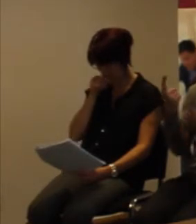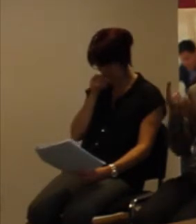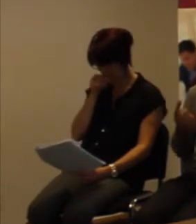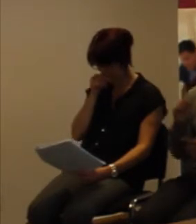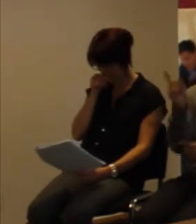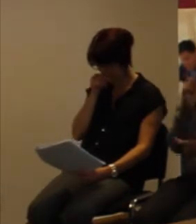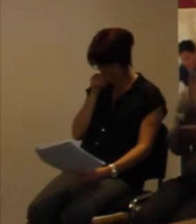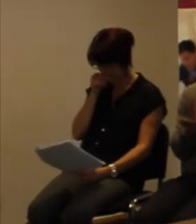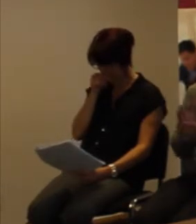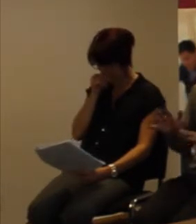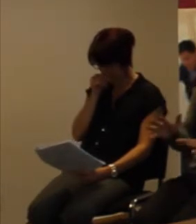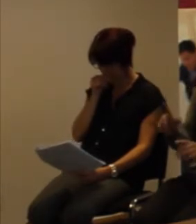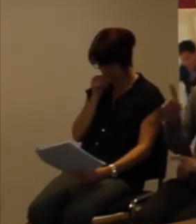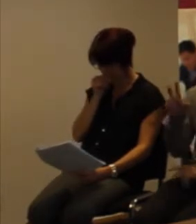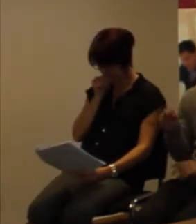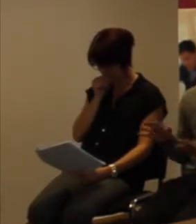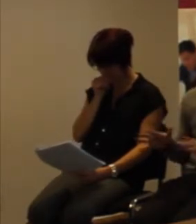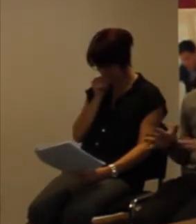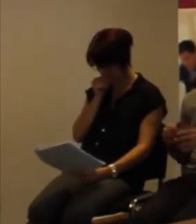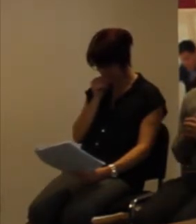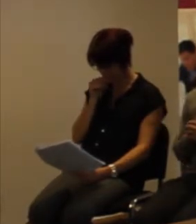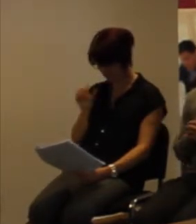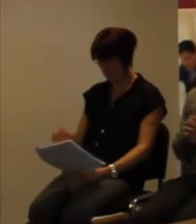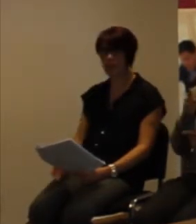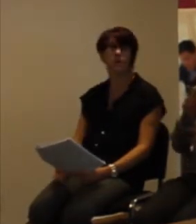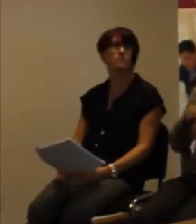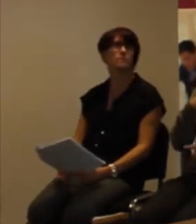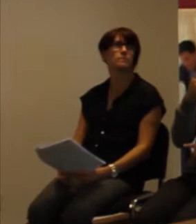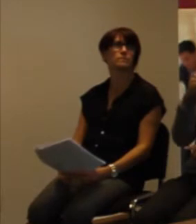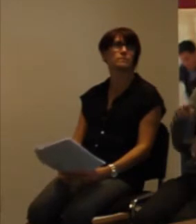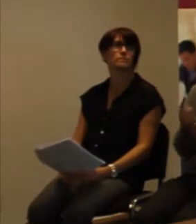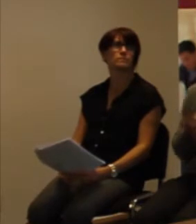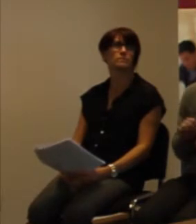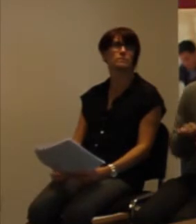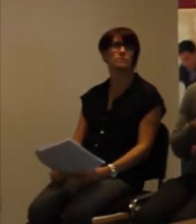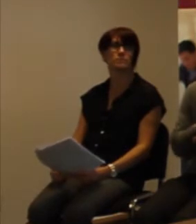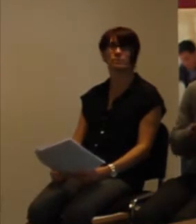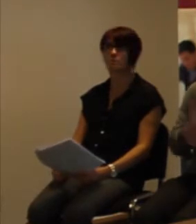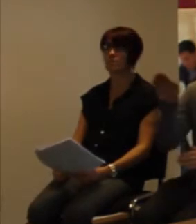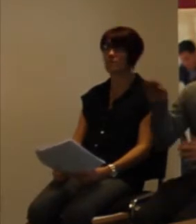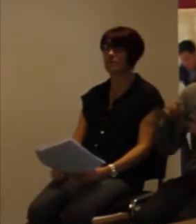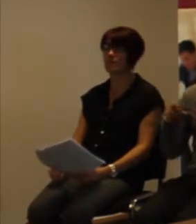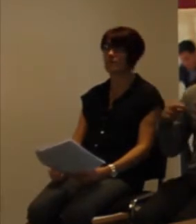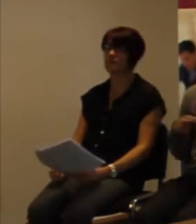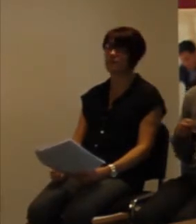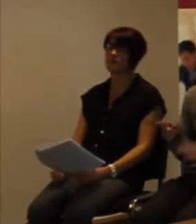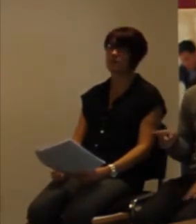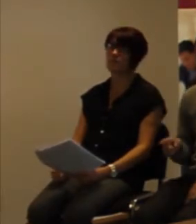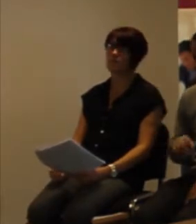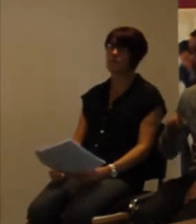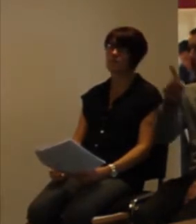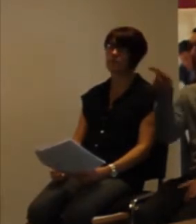is reasonable? And we said there, if there's an issue there, do speak to OCN and they'll advise you on that. Can I ask as well? Yes. Sorry,